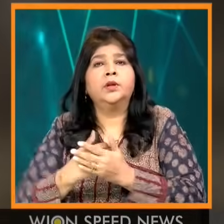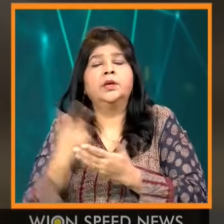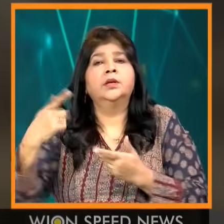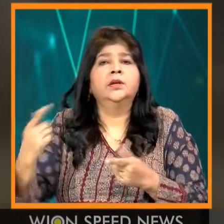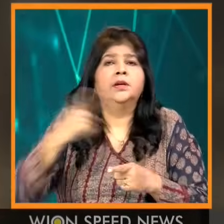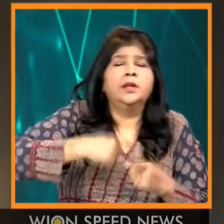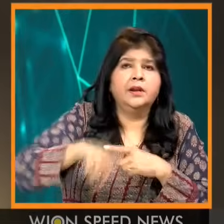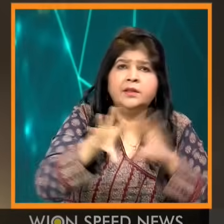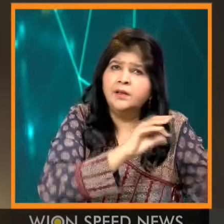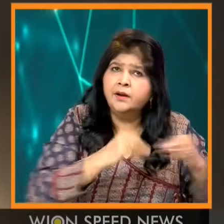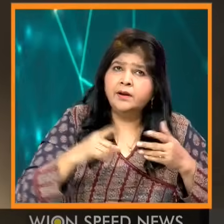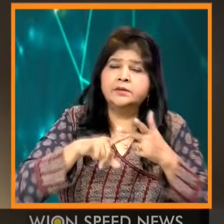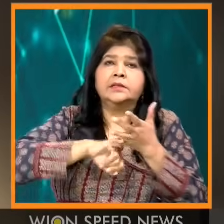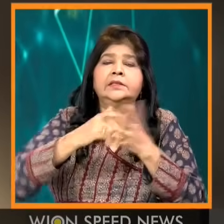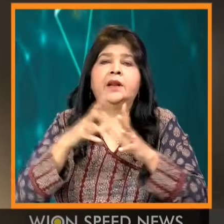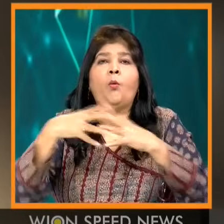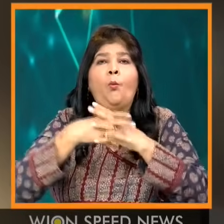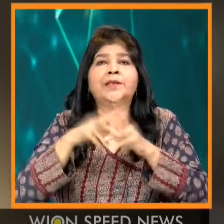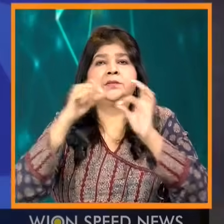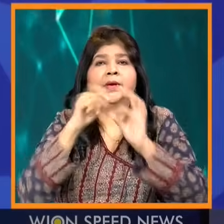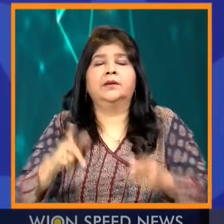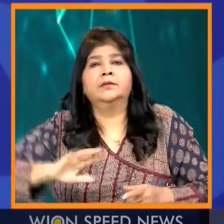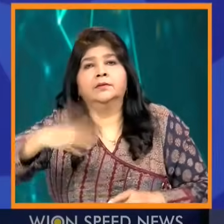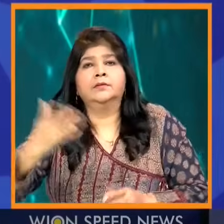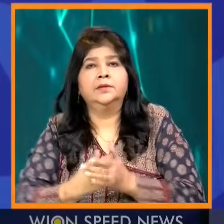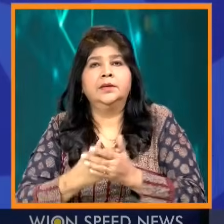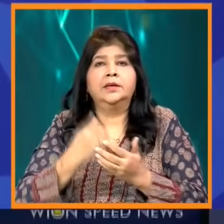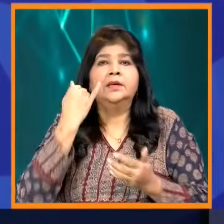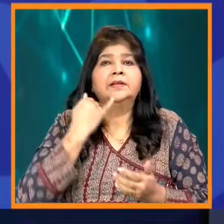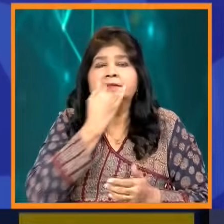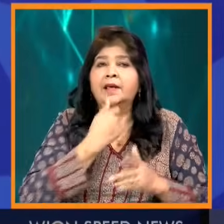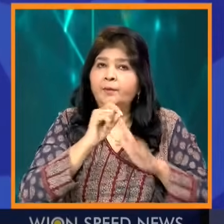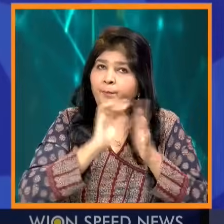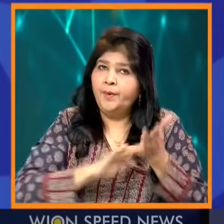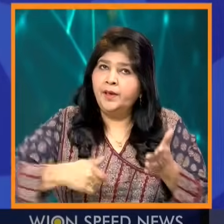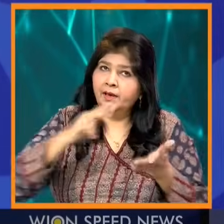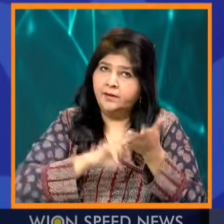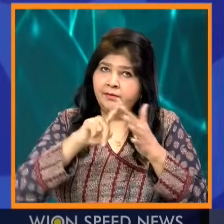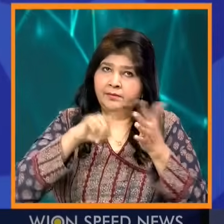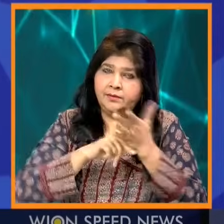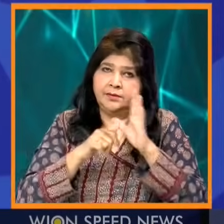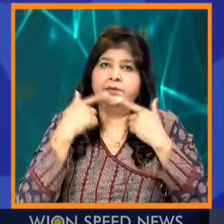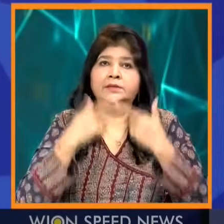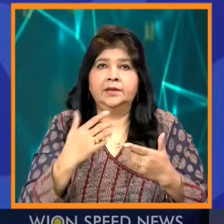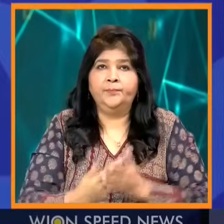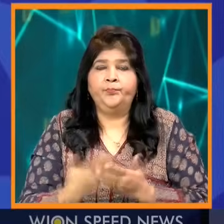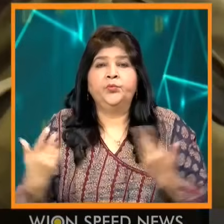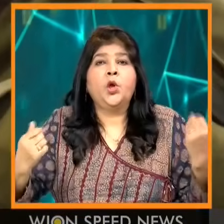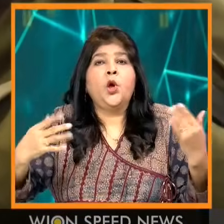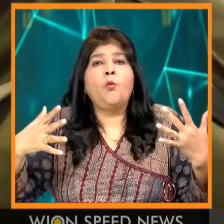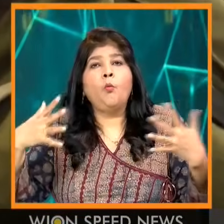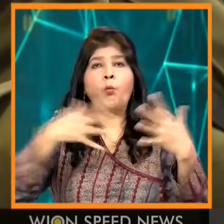raid in the West Bank. On the other hand, Israeli Prime Minister Benjamin Netanyahu has said that the